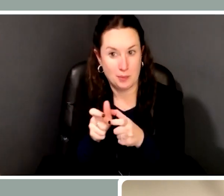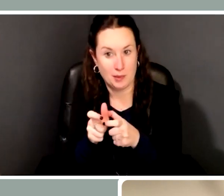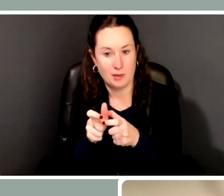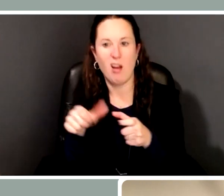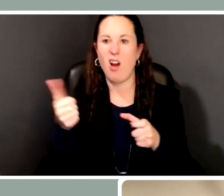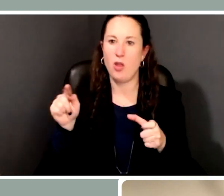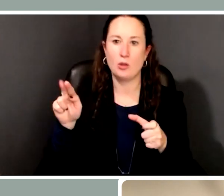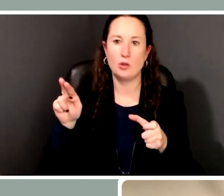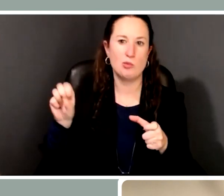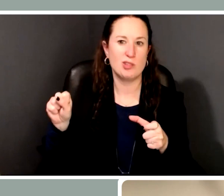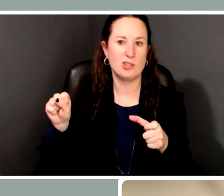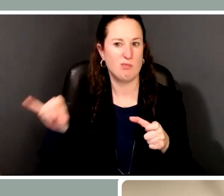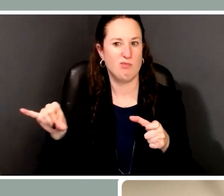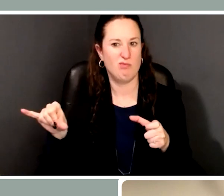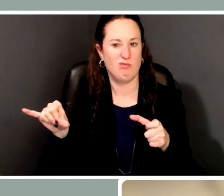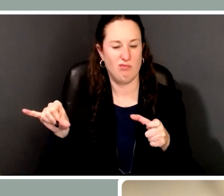So that